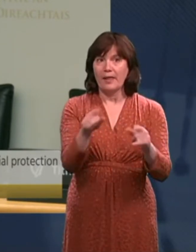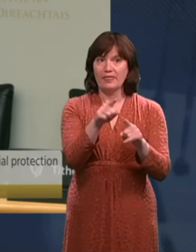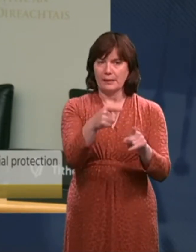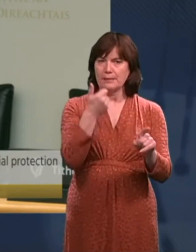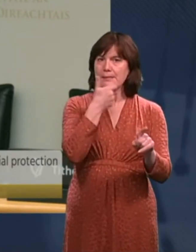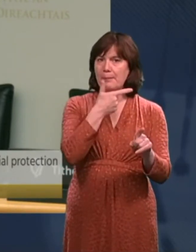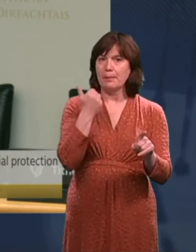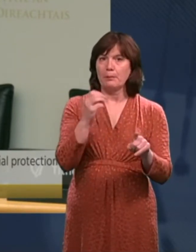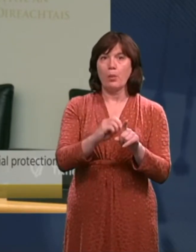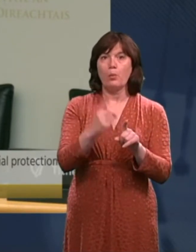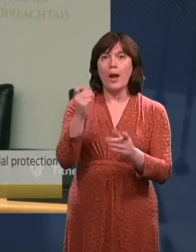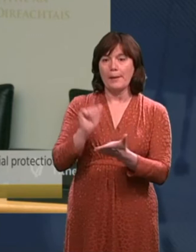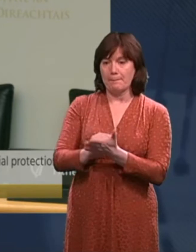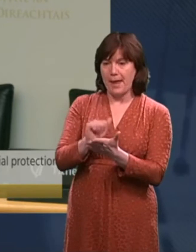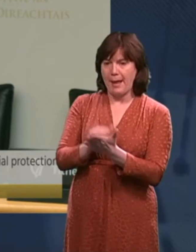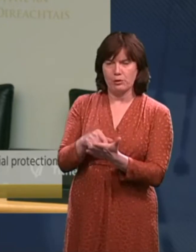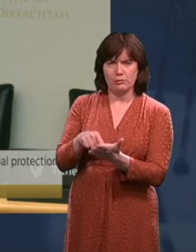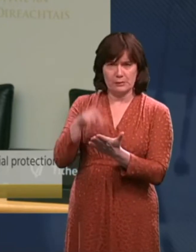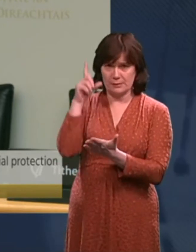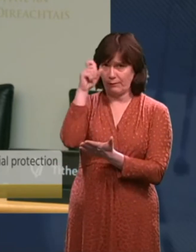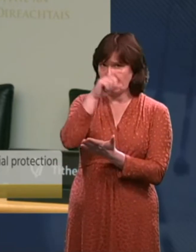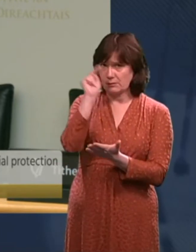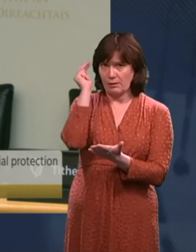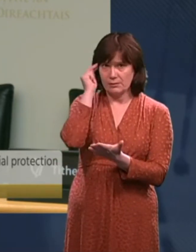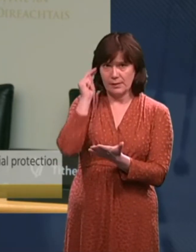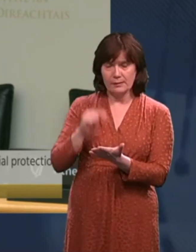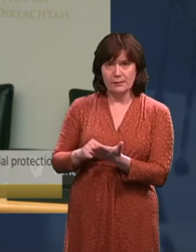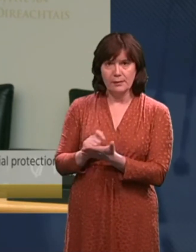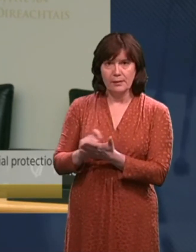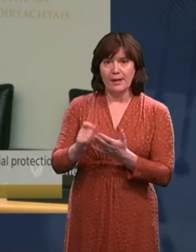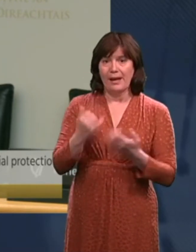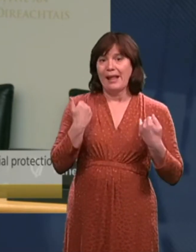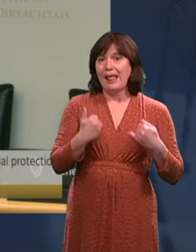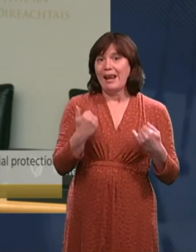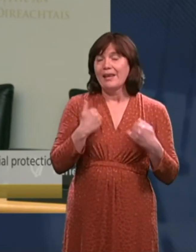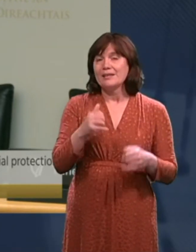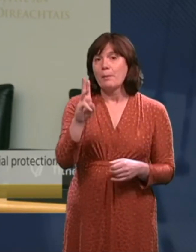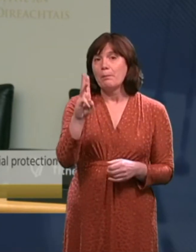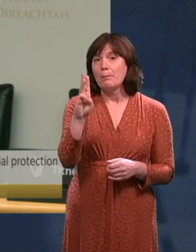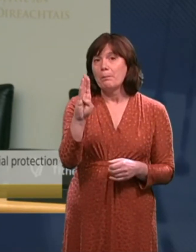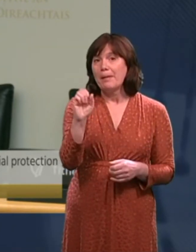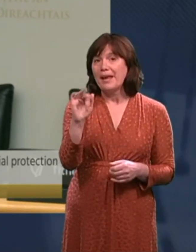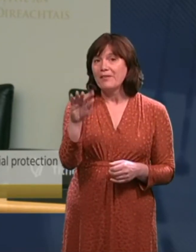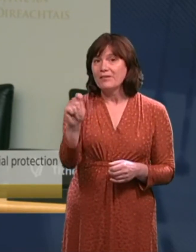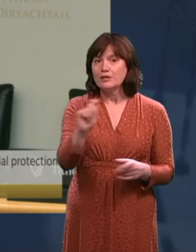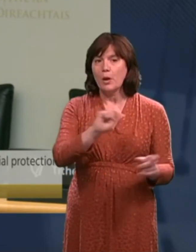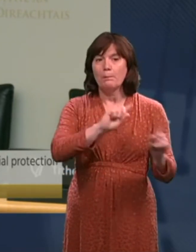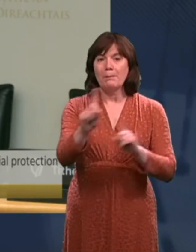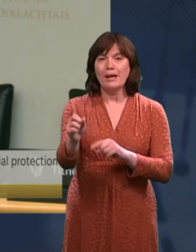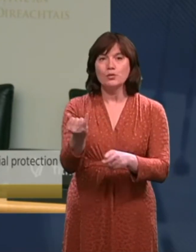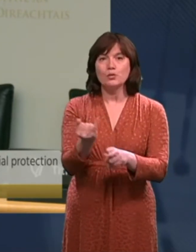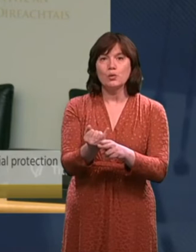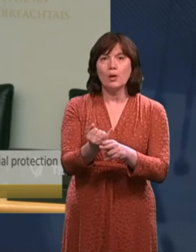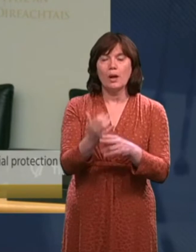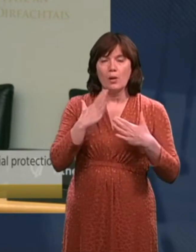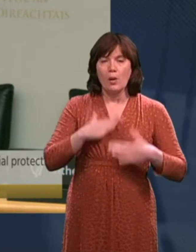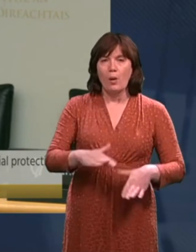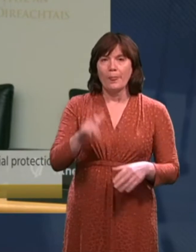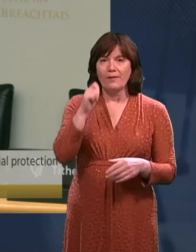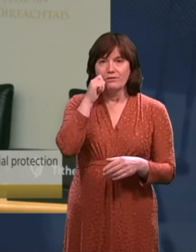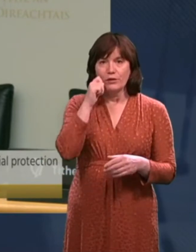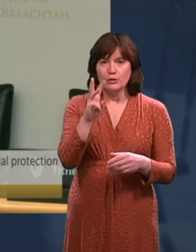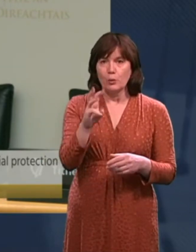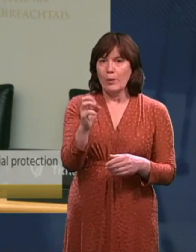I'm sure I'm not the only one who's encountered this. And forms such as the illness benefit and back-to-school clothing and footwear allowance are not available